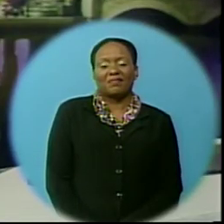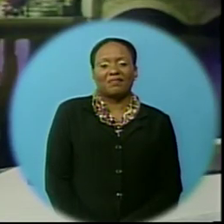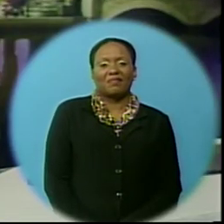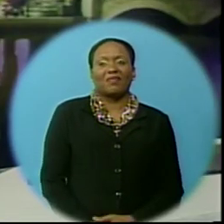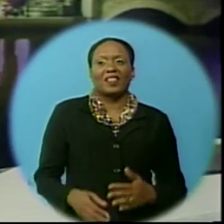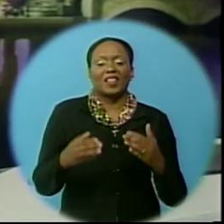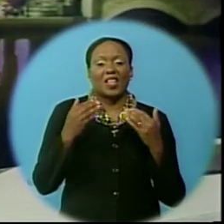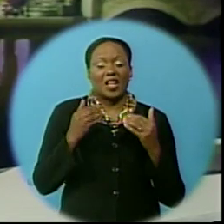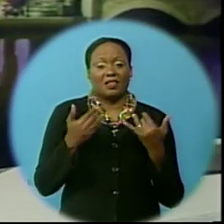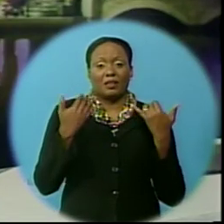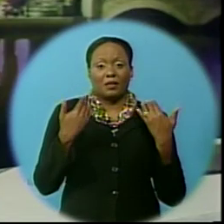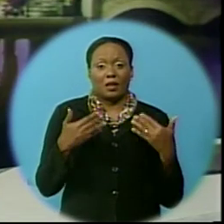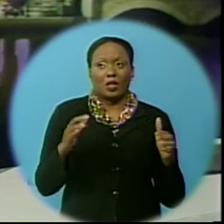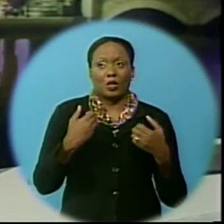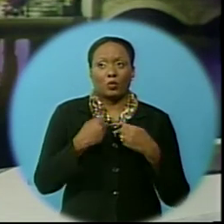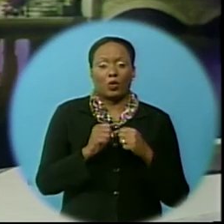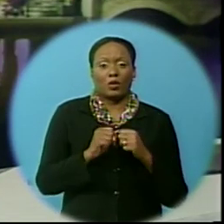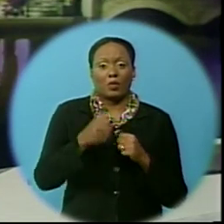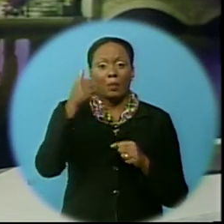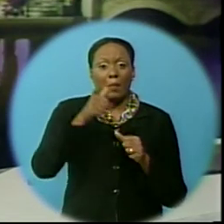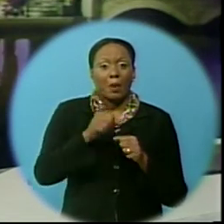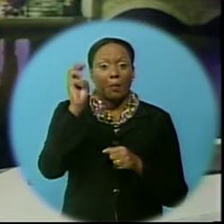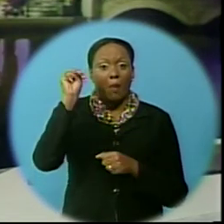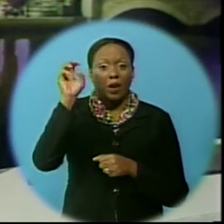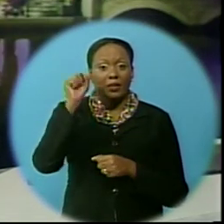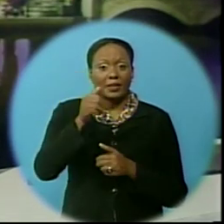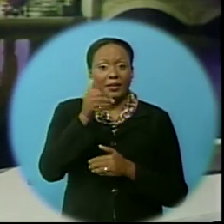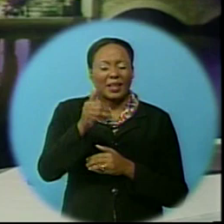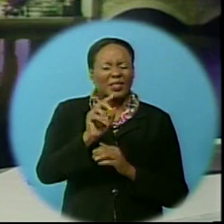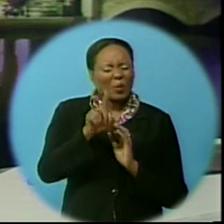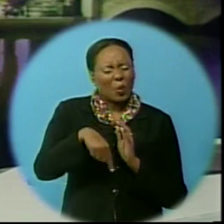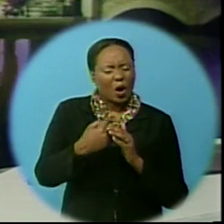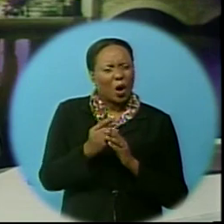Well, thanks, Shane. That's sports. Remember to join Mark Seal in just about an